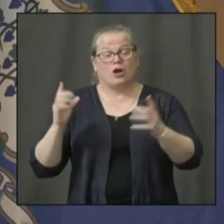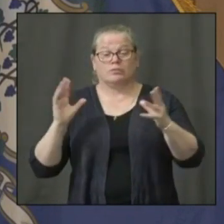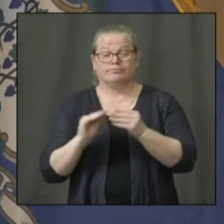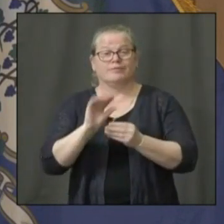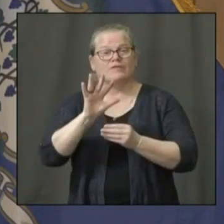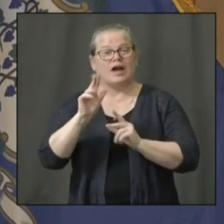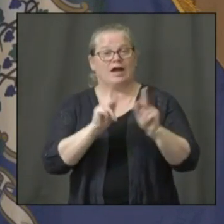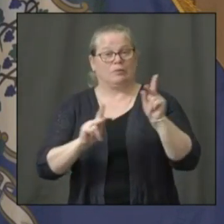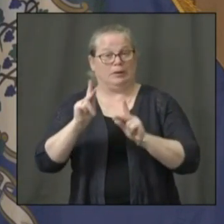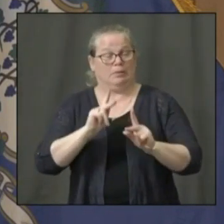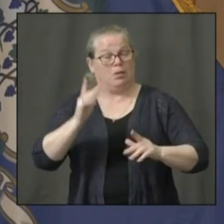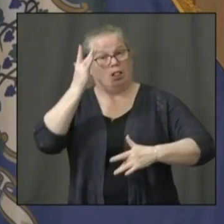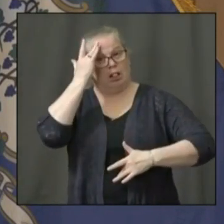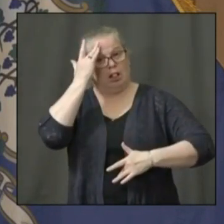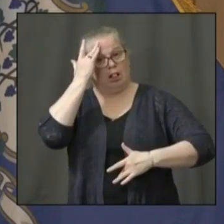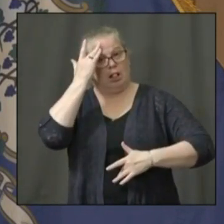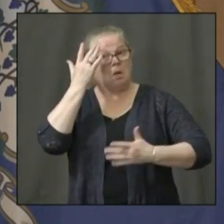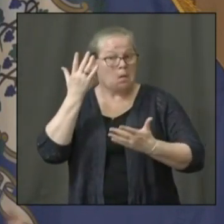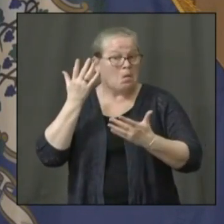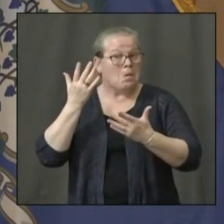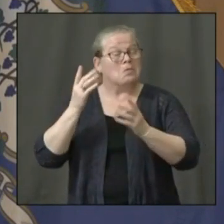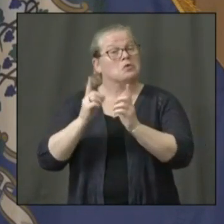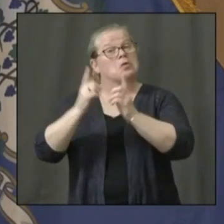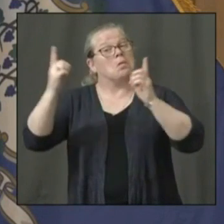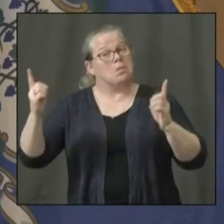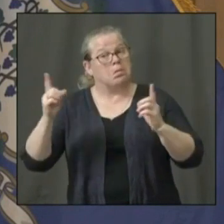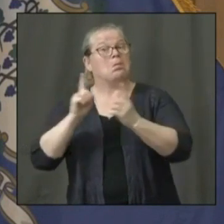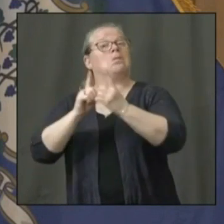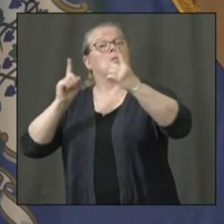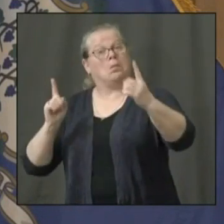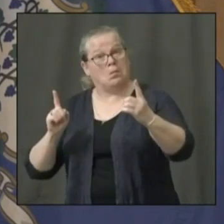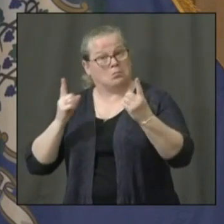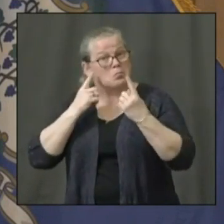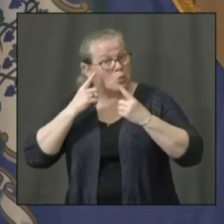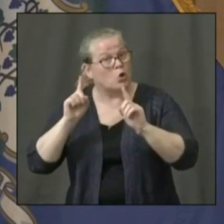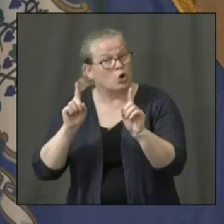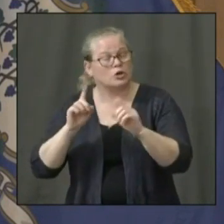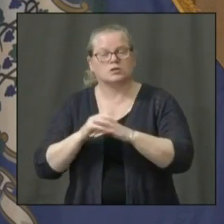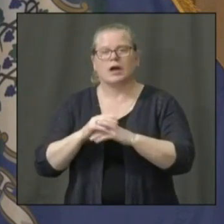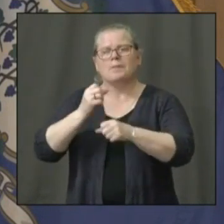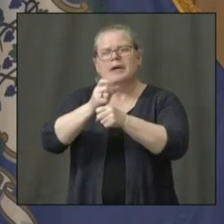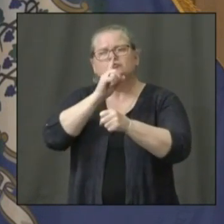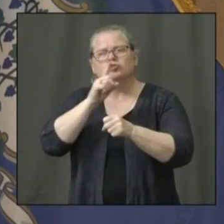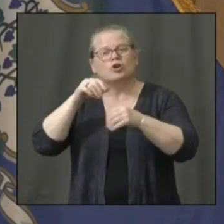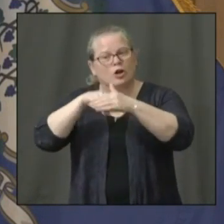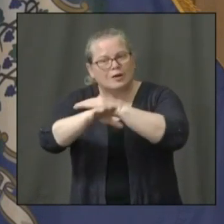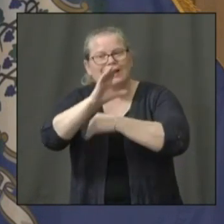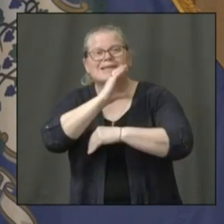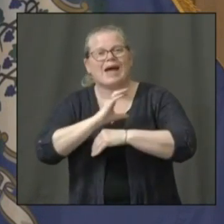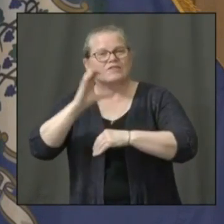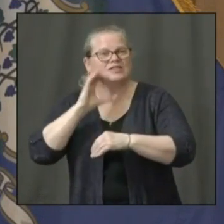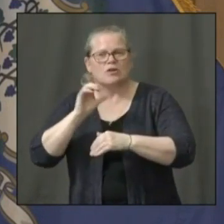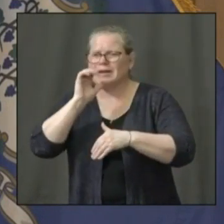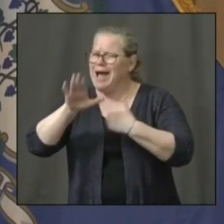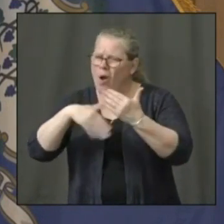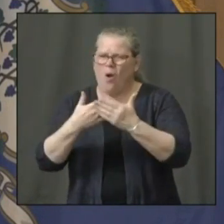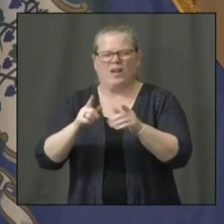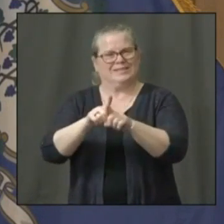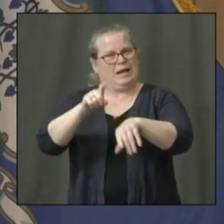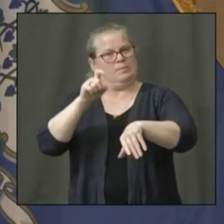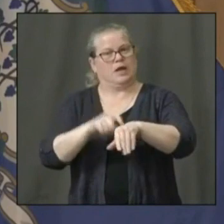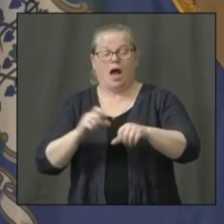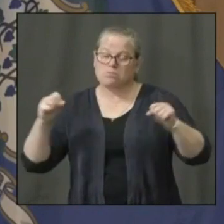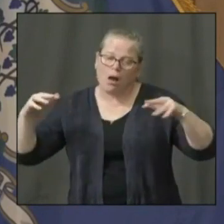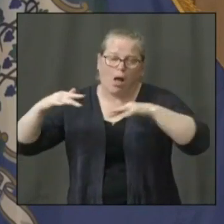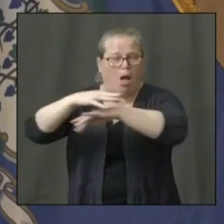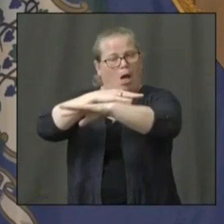social distance, making sure that the cafeterias are not a mob scene, but people separate, maybe have their meal in a car.